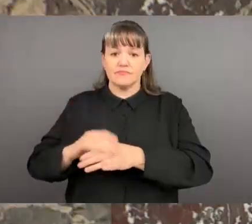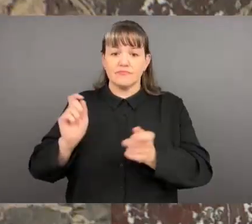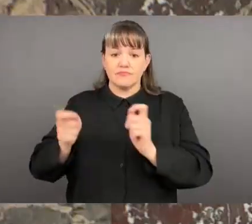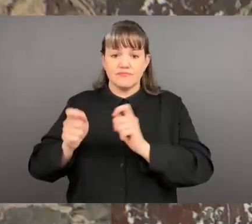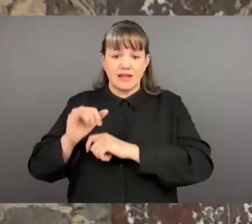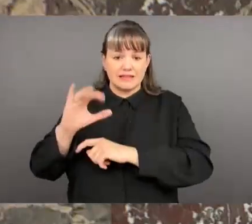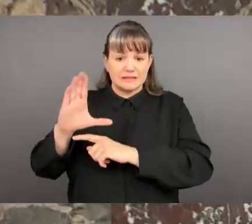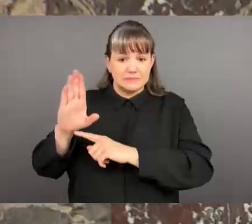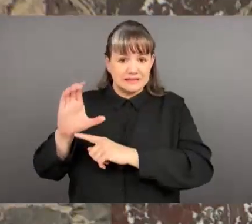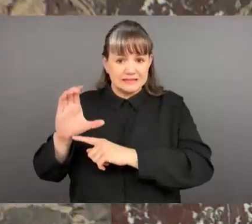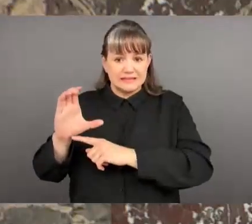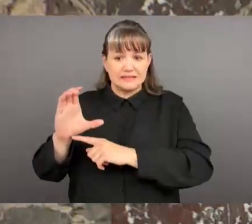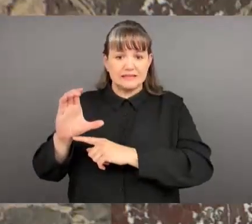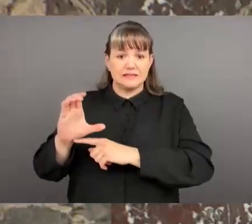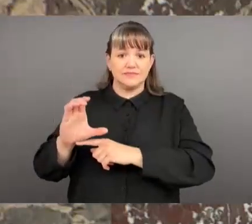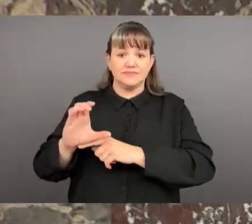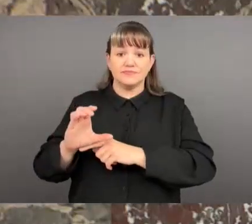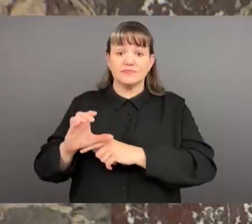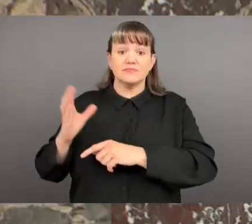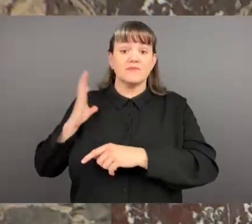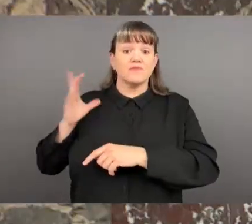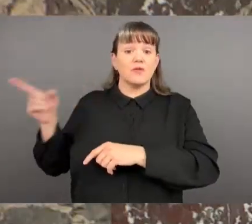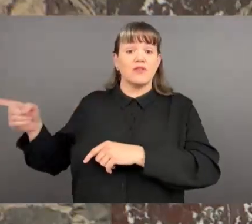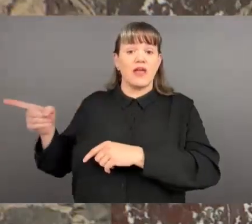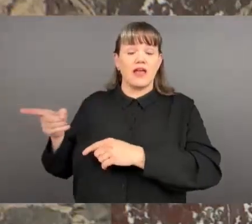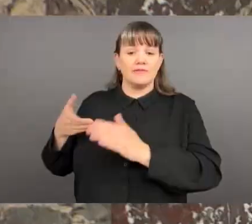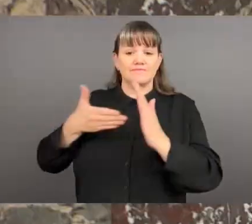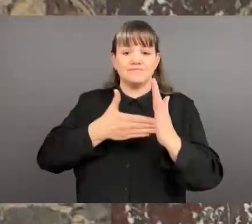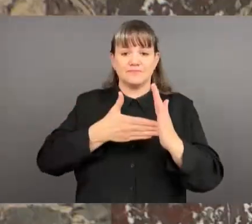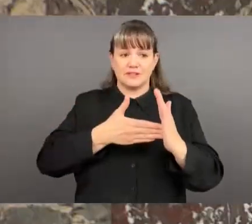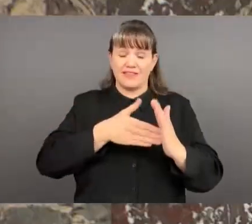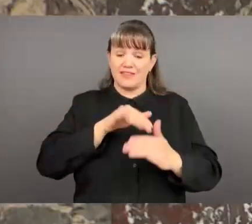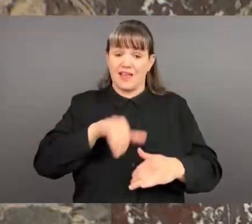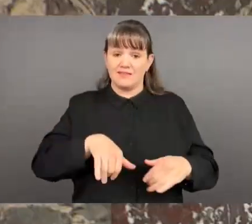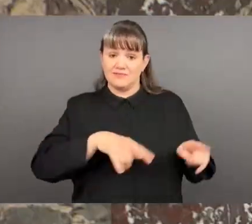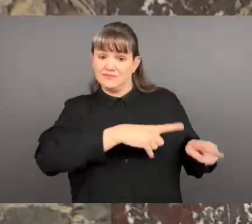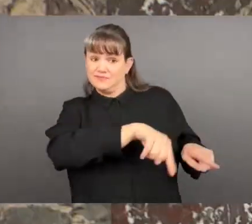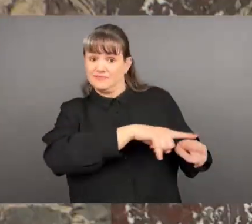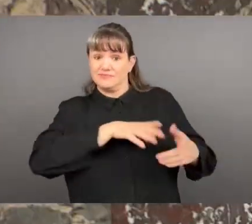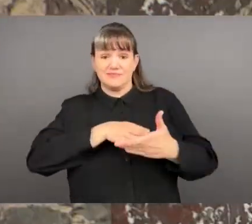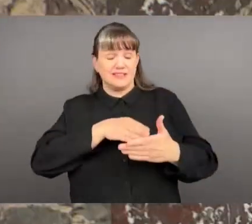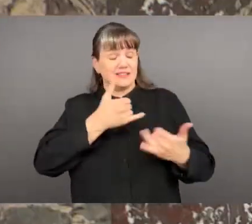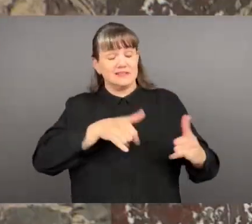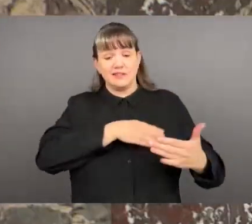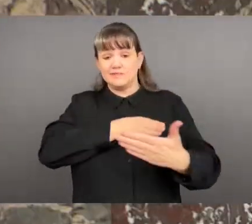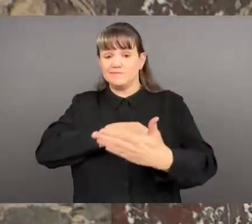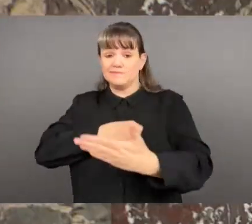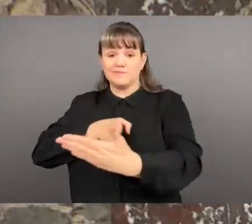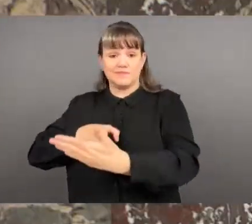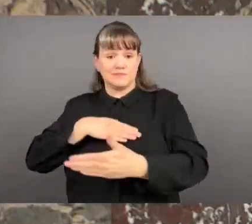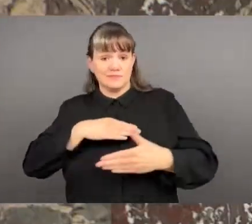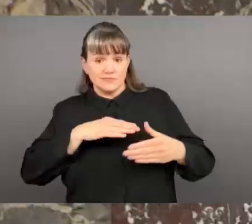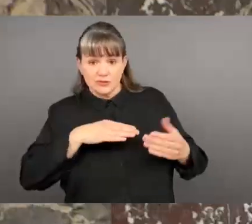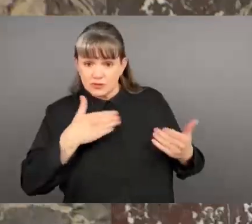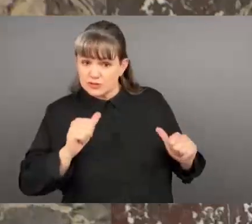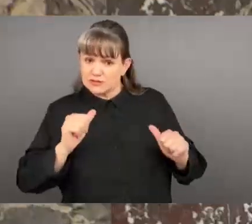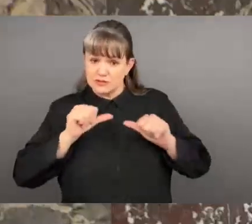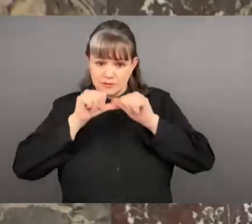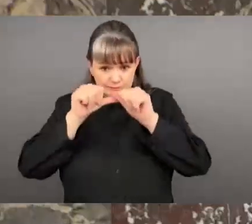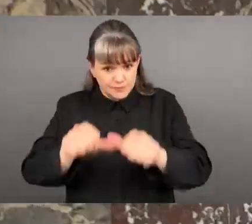opposed and continues to oppose. Honourable Speaker, we'll take the steps to make sure life is affordable for British Columbians and deliver for